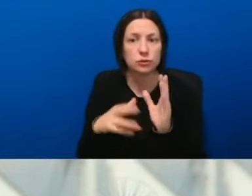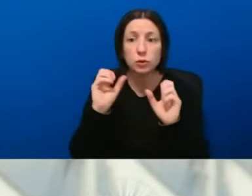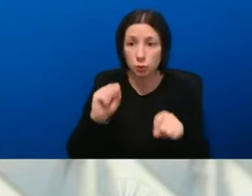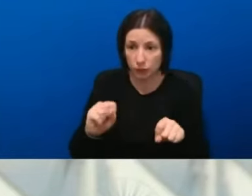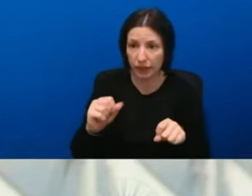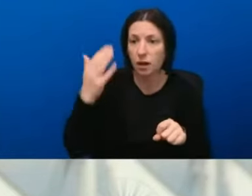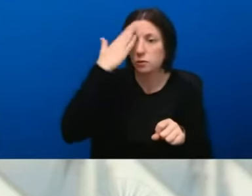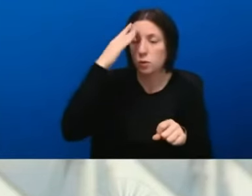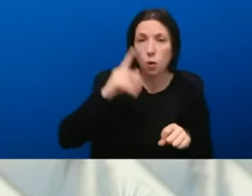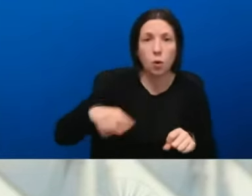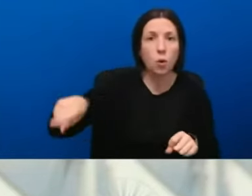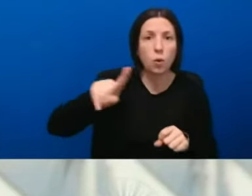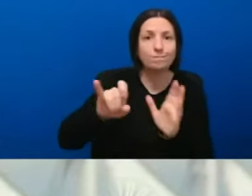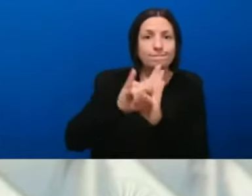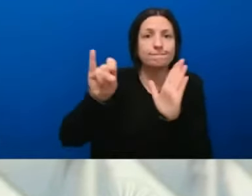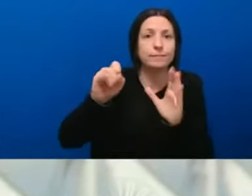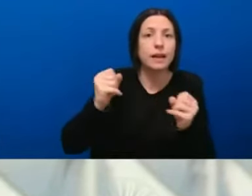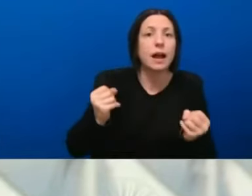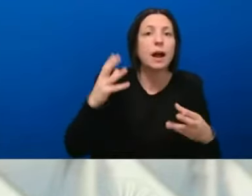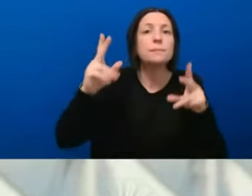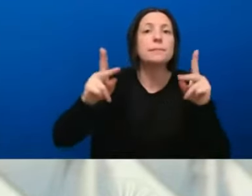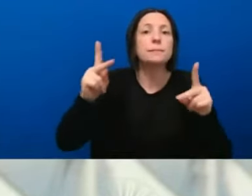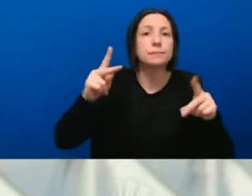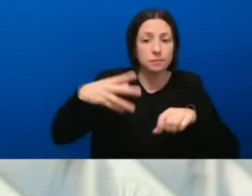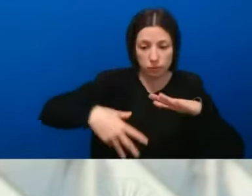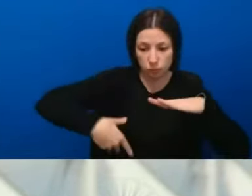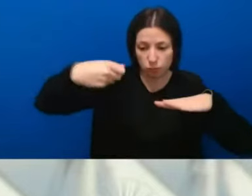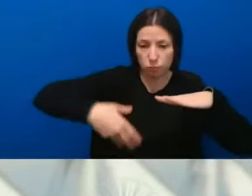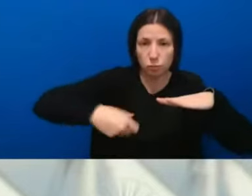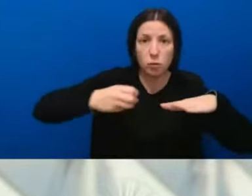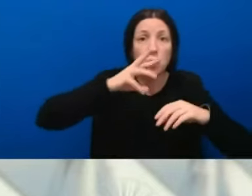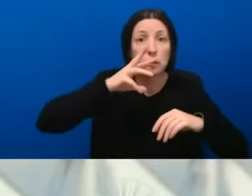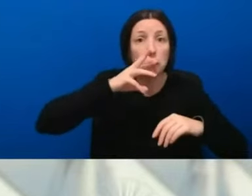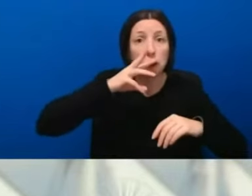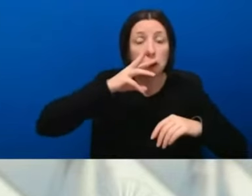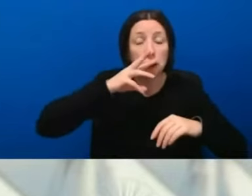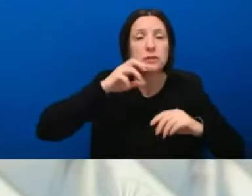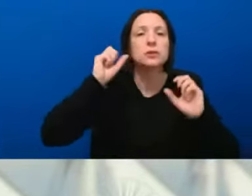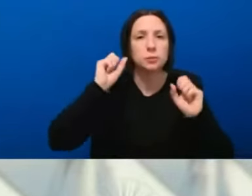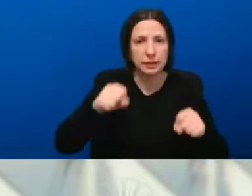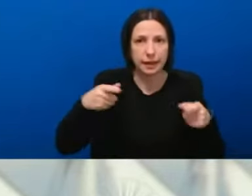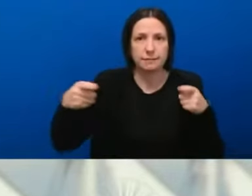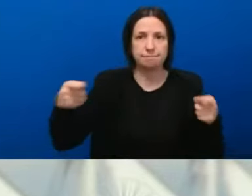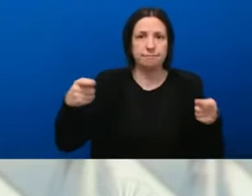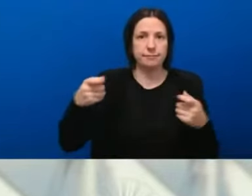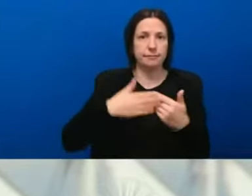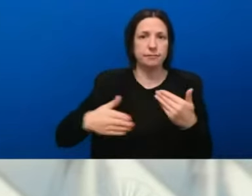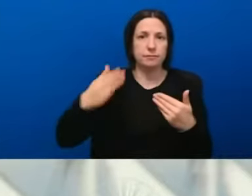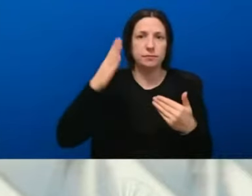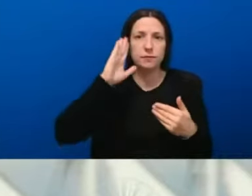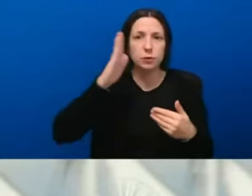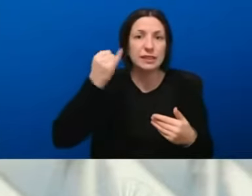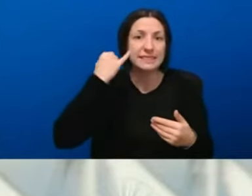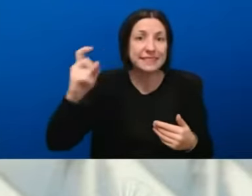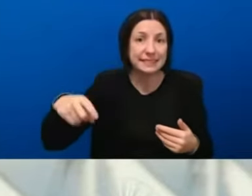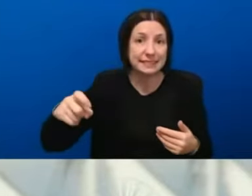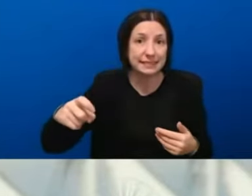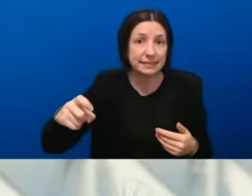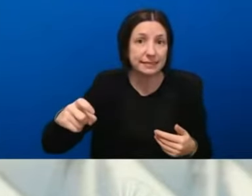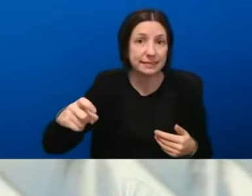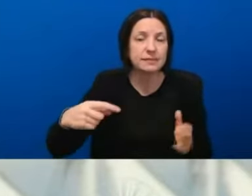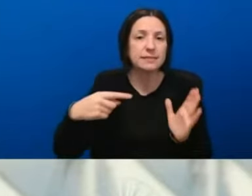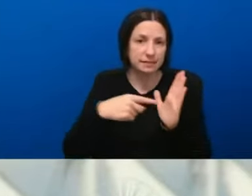detailed inventory for future management purposes. And that's one of the principal purposes of